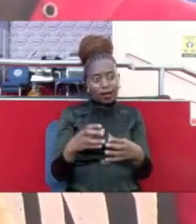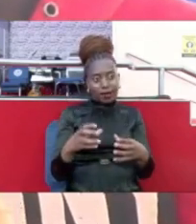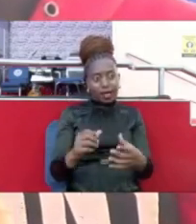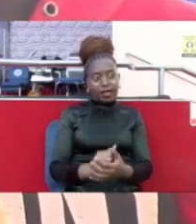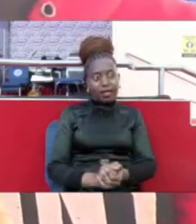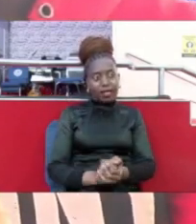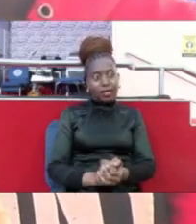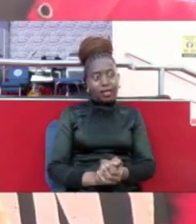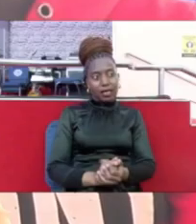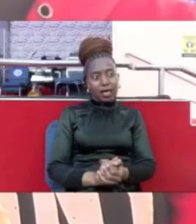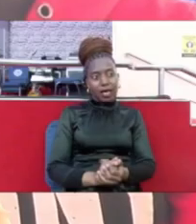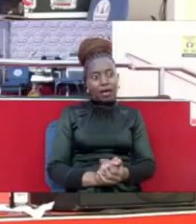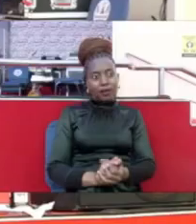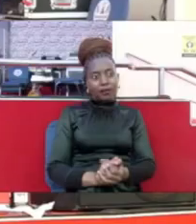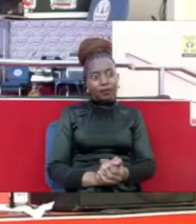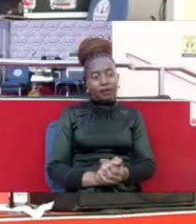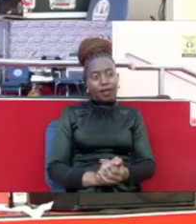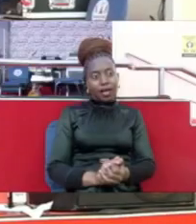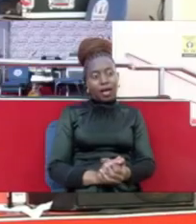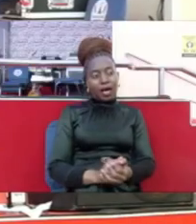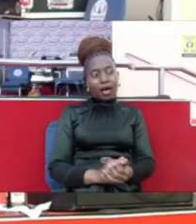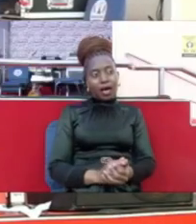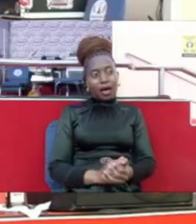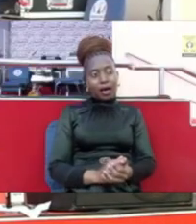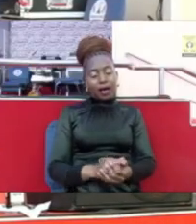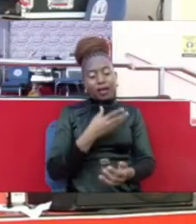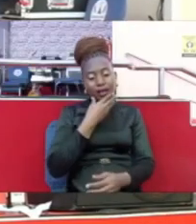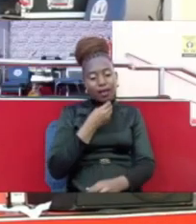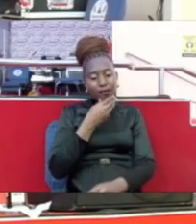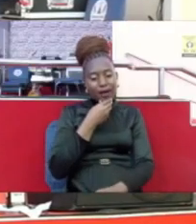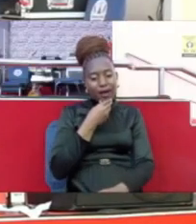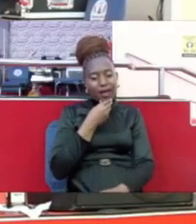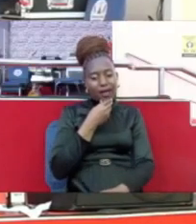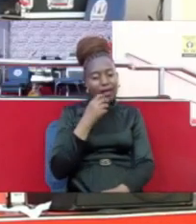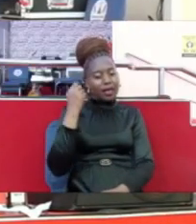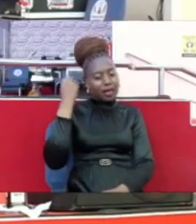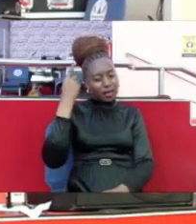he began to figure out why he was not blessed.